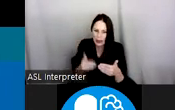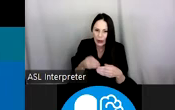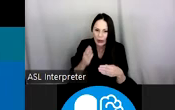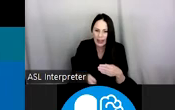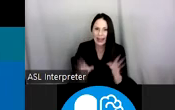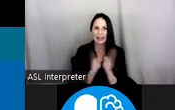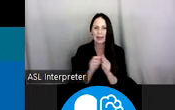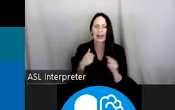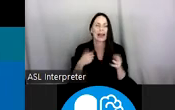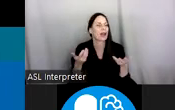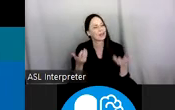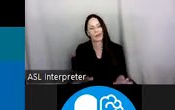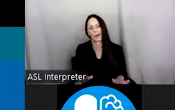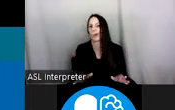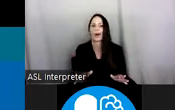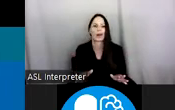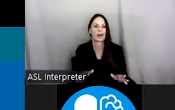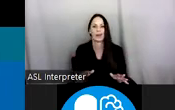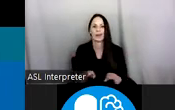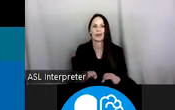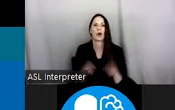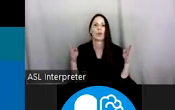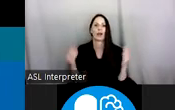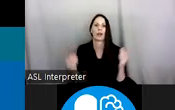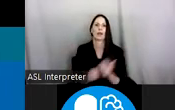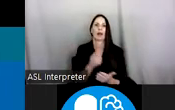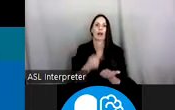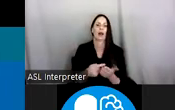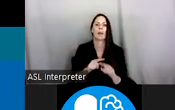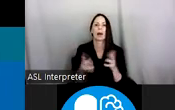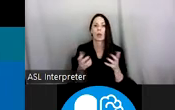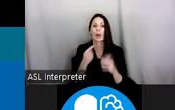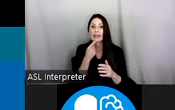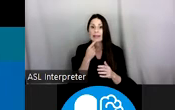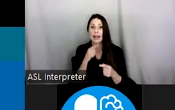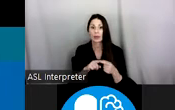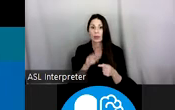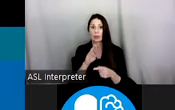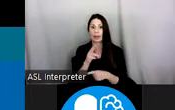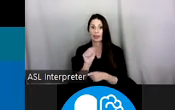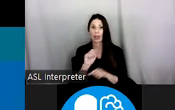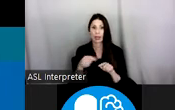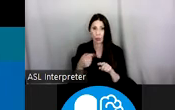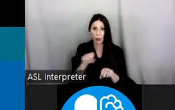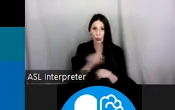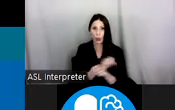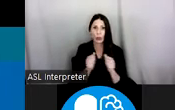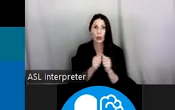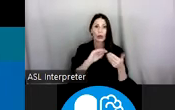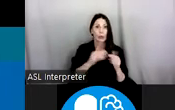want to open a can of worms, but I would say this just to the BHA when they're working with communities and